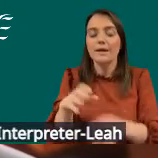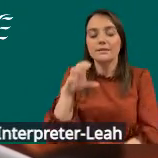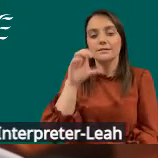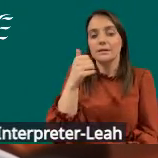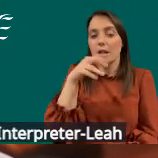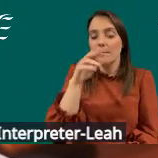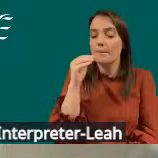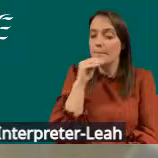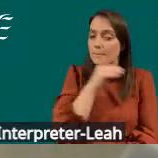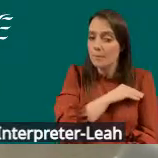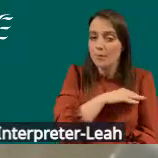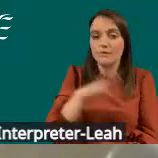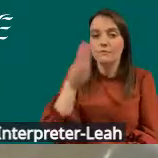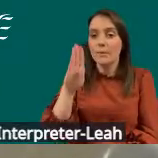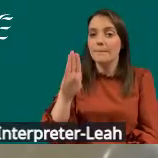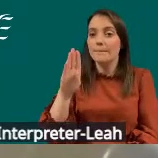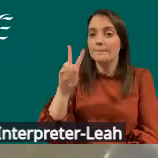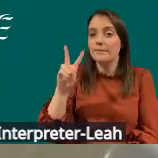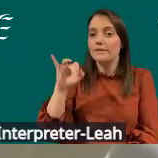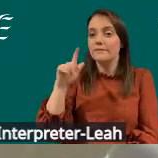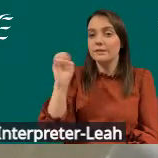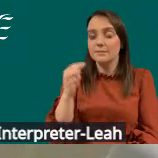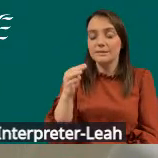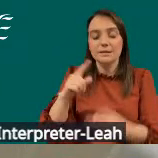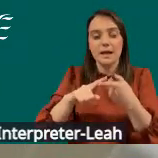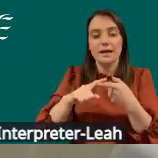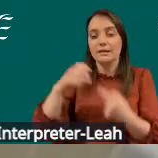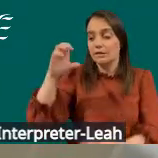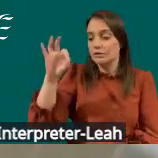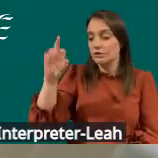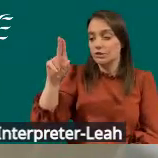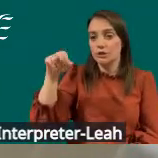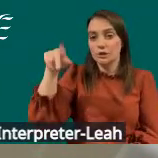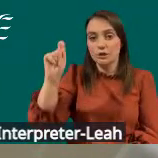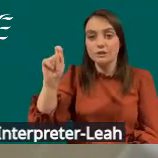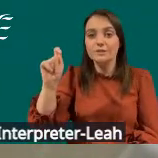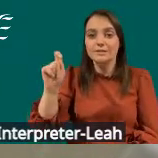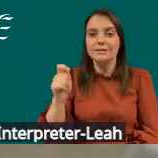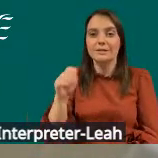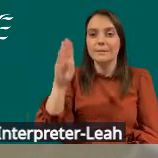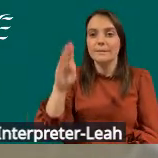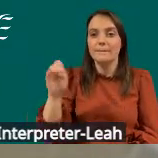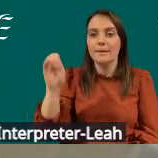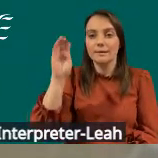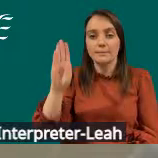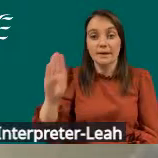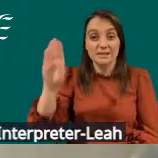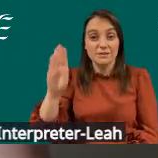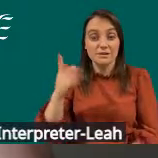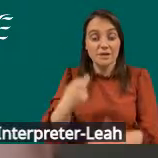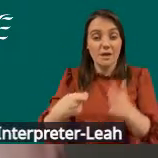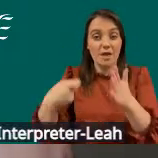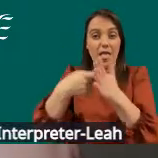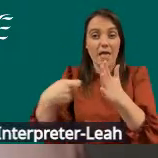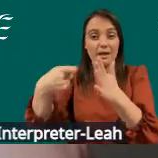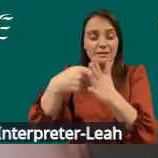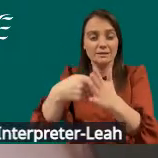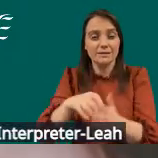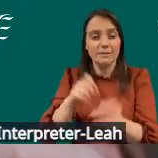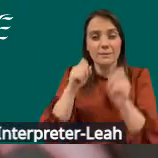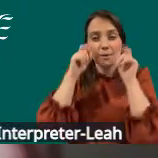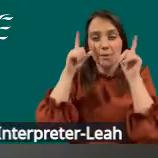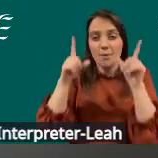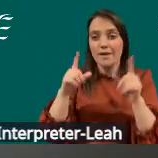for B vitamins and gut bacteria. So add those whole grains to your daily food plan. Beware of those fad diets. There are